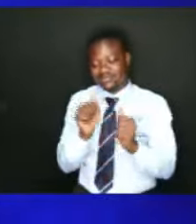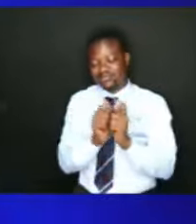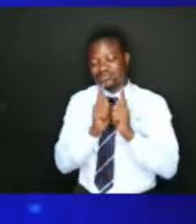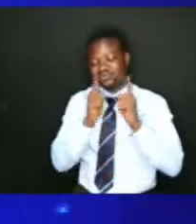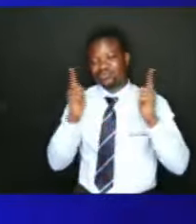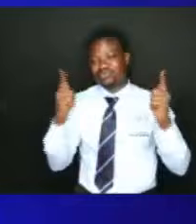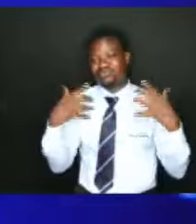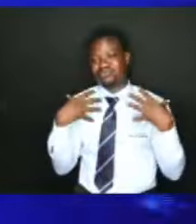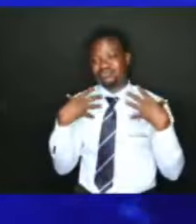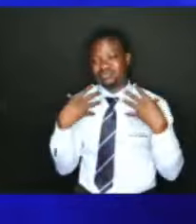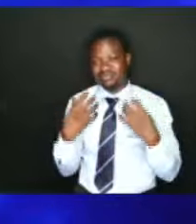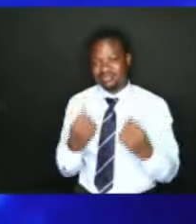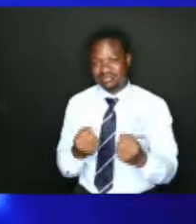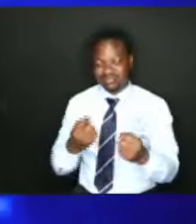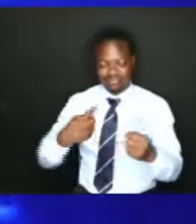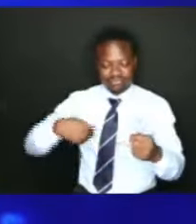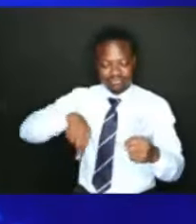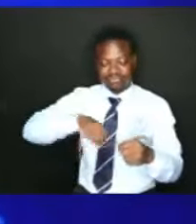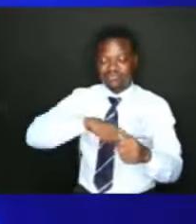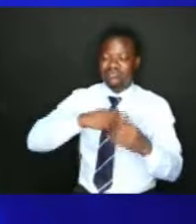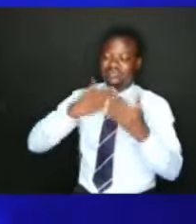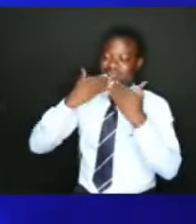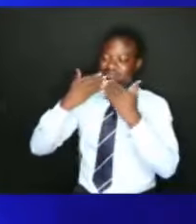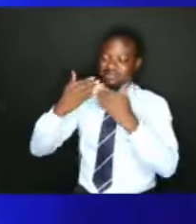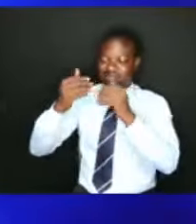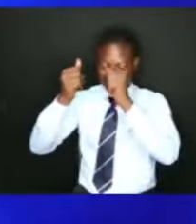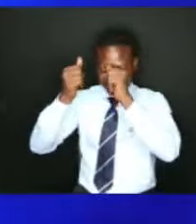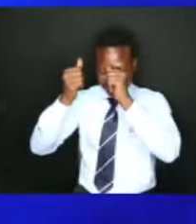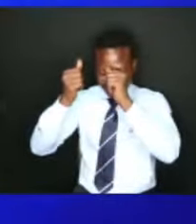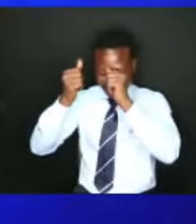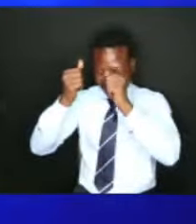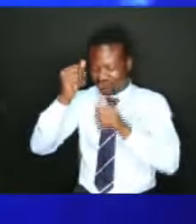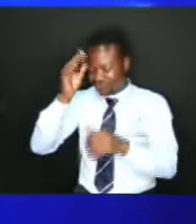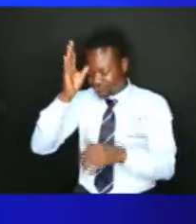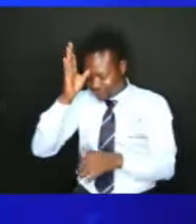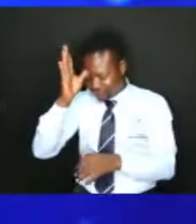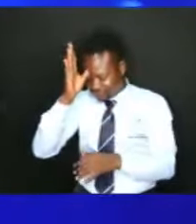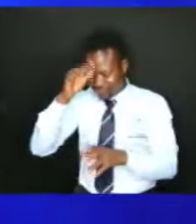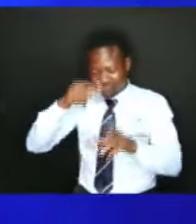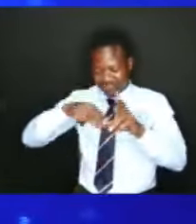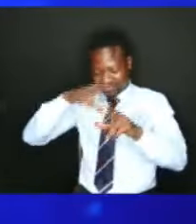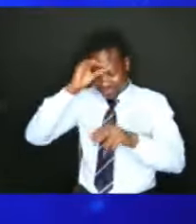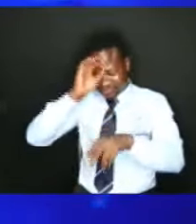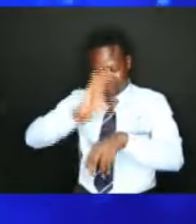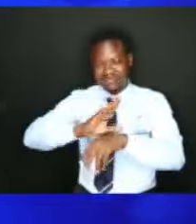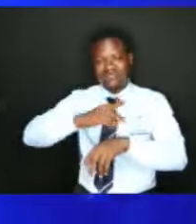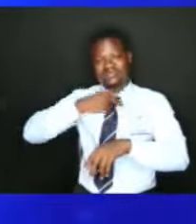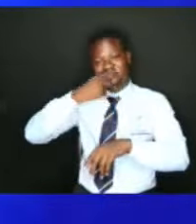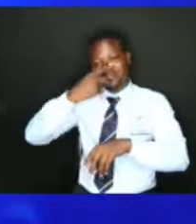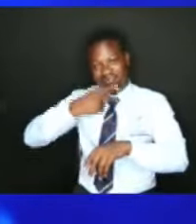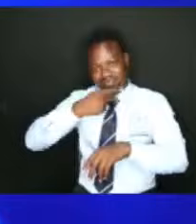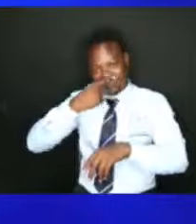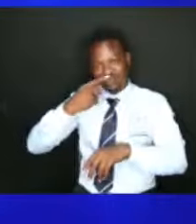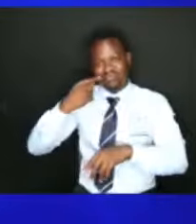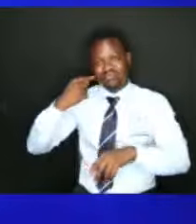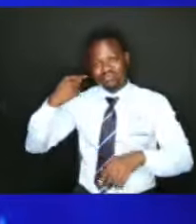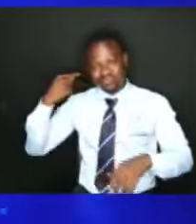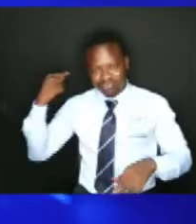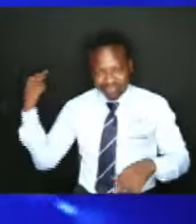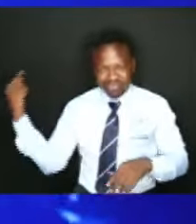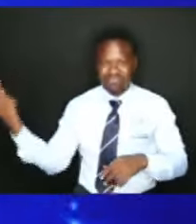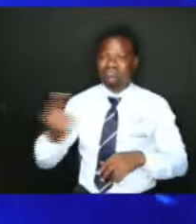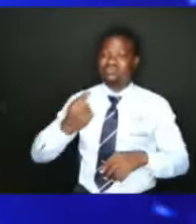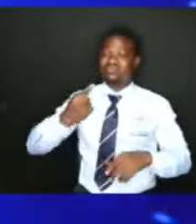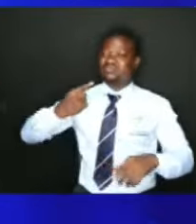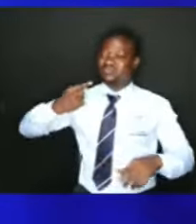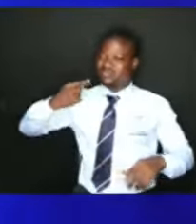And we are so, so, so grateful to our Father, the Chairman of the Church of Pentecost, for always,